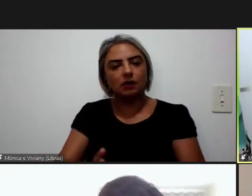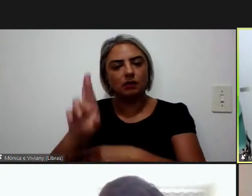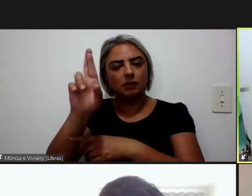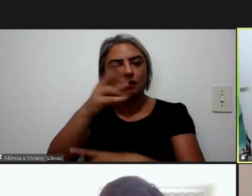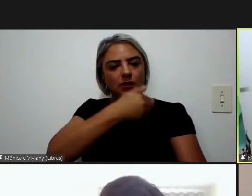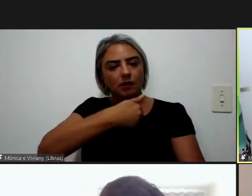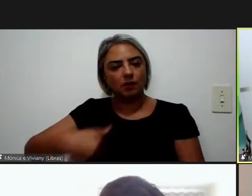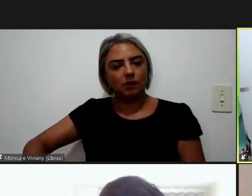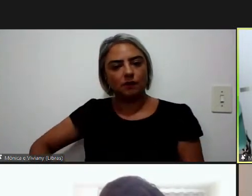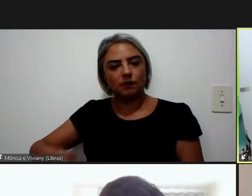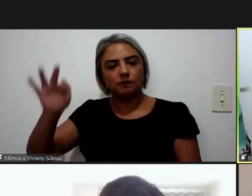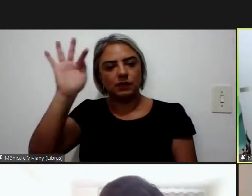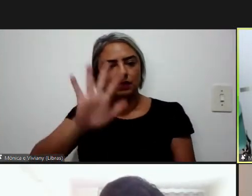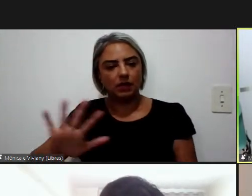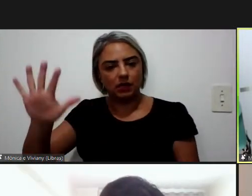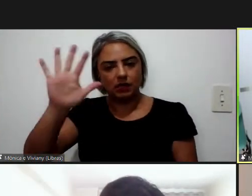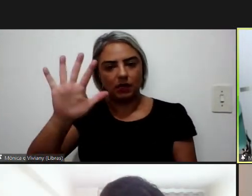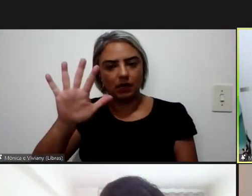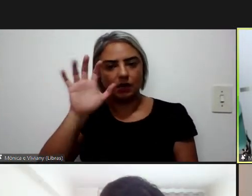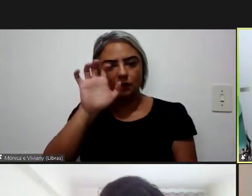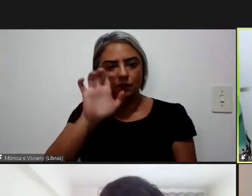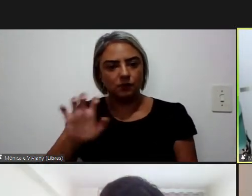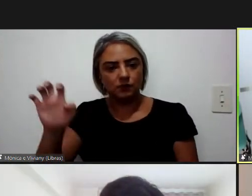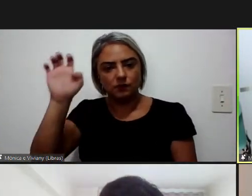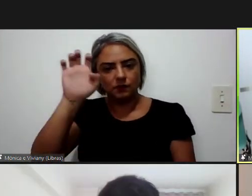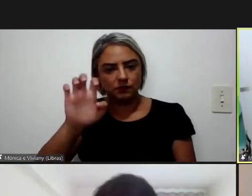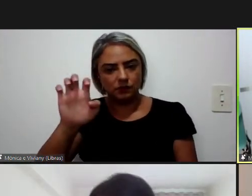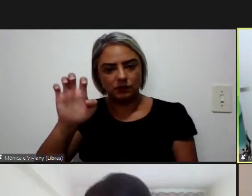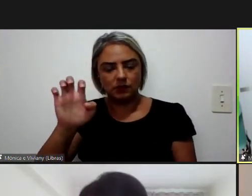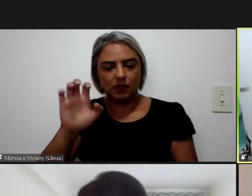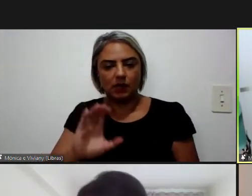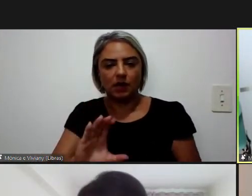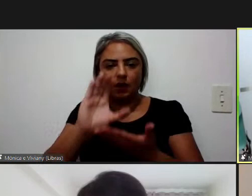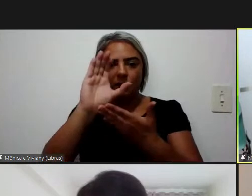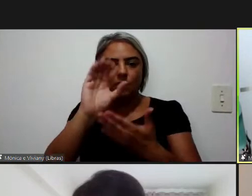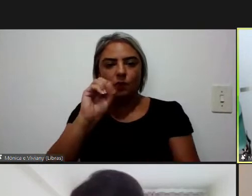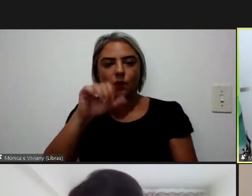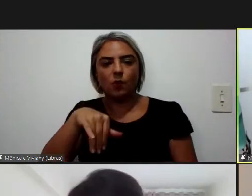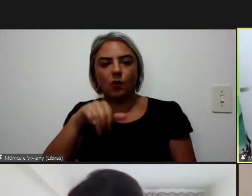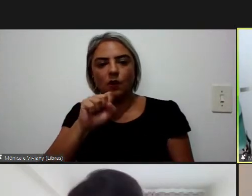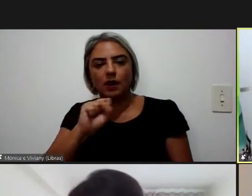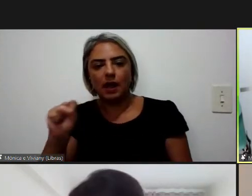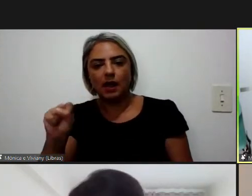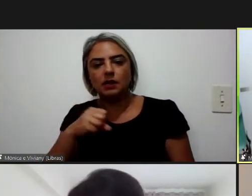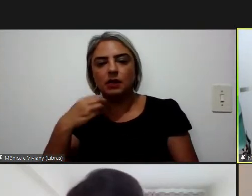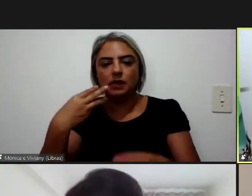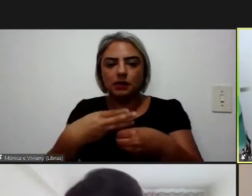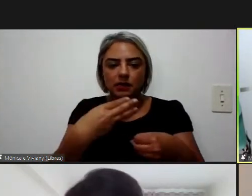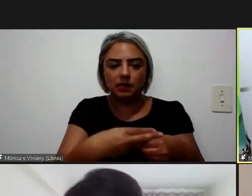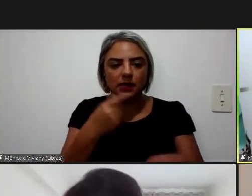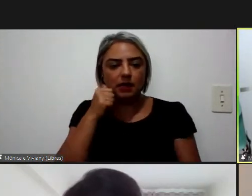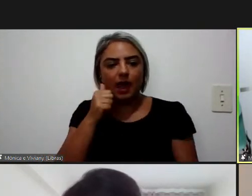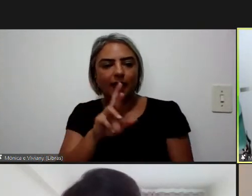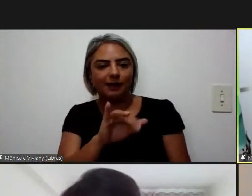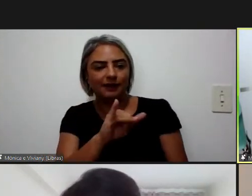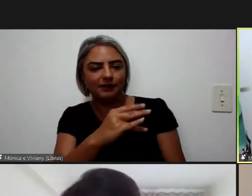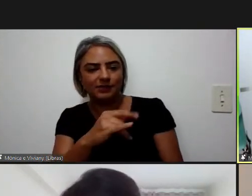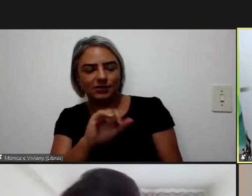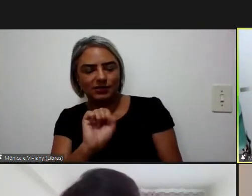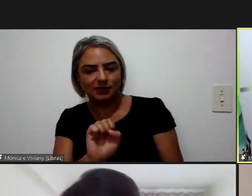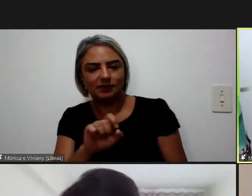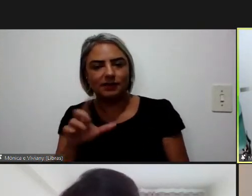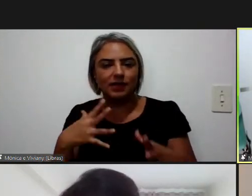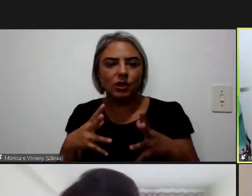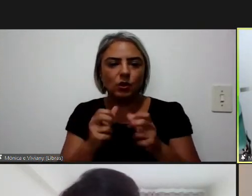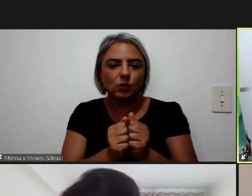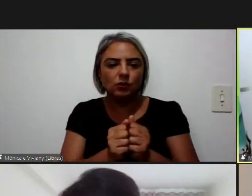spread parted, and the state is represented by CONAS,